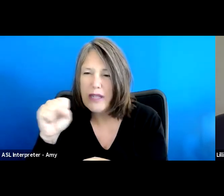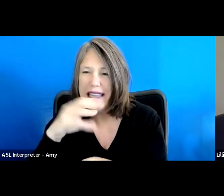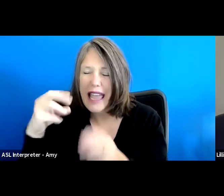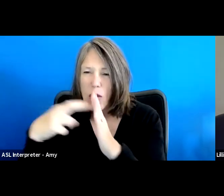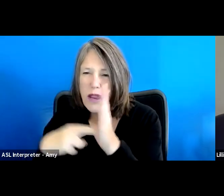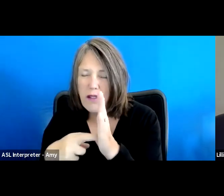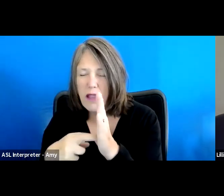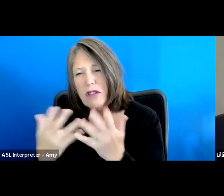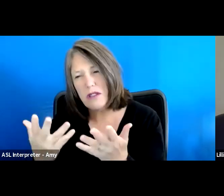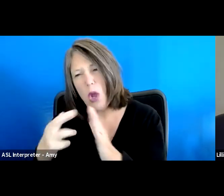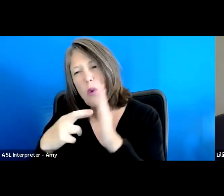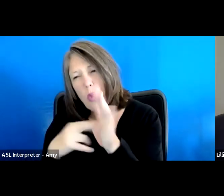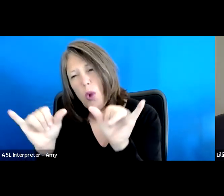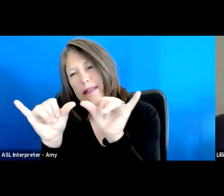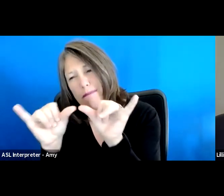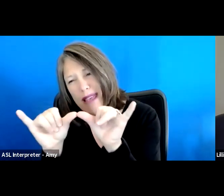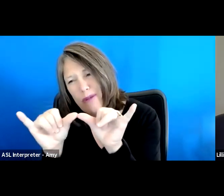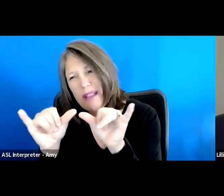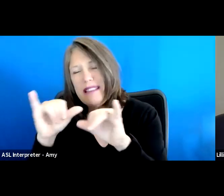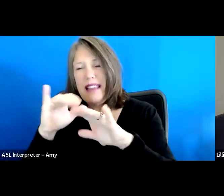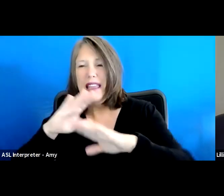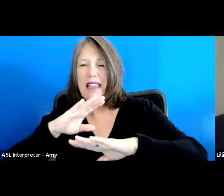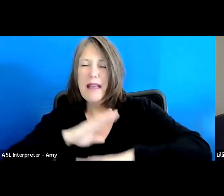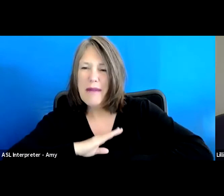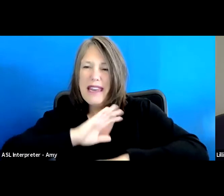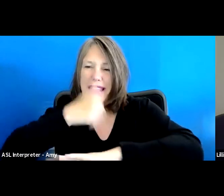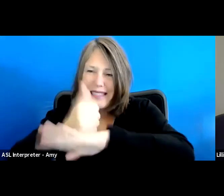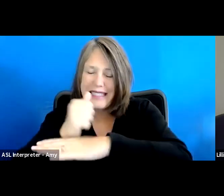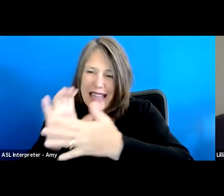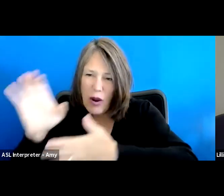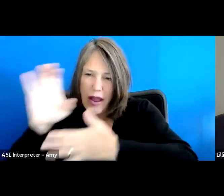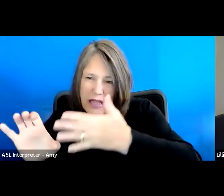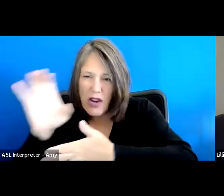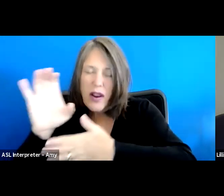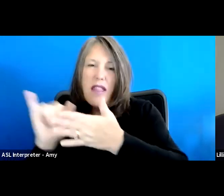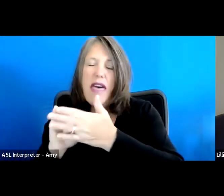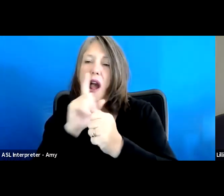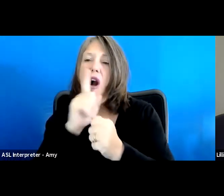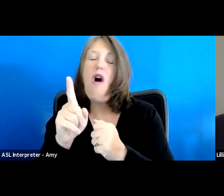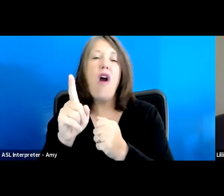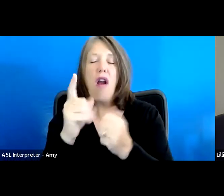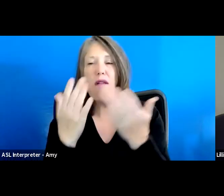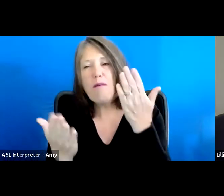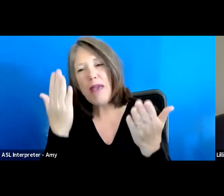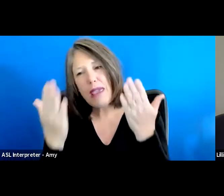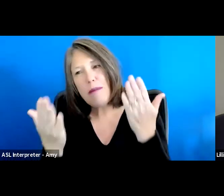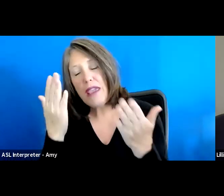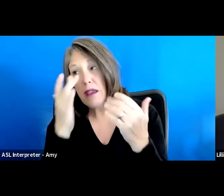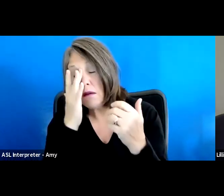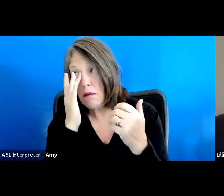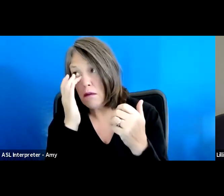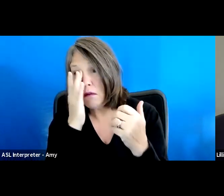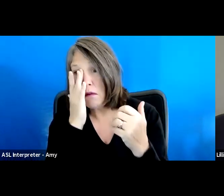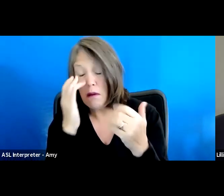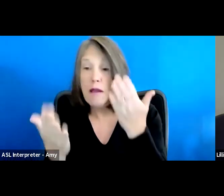So rules, measurements, meeting set criteria that are maybe,